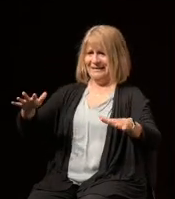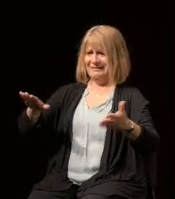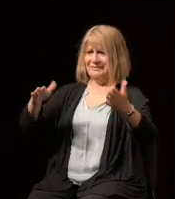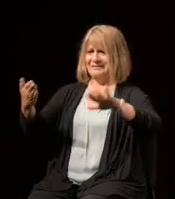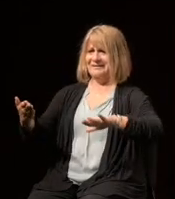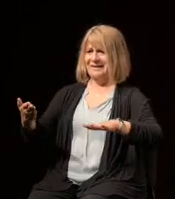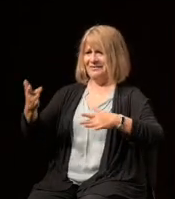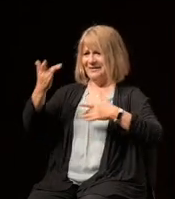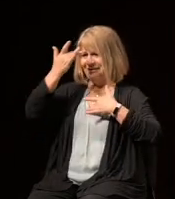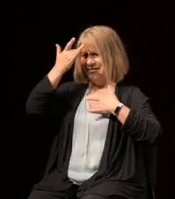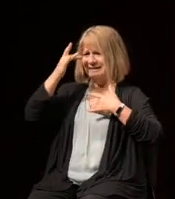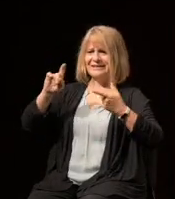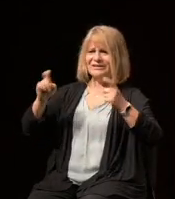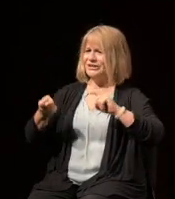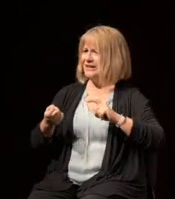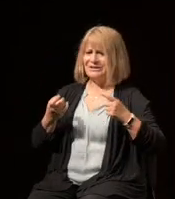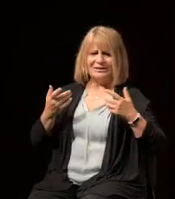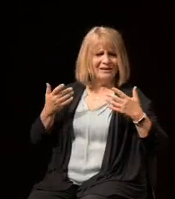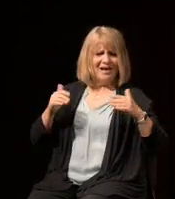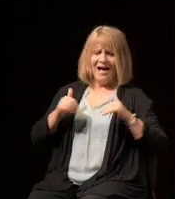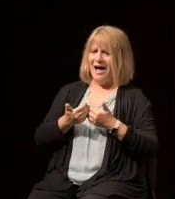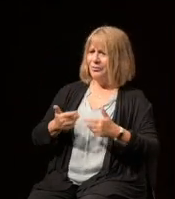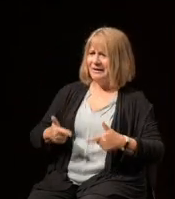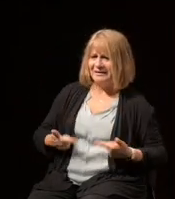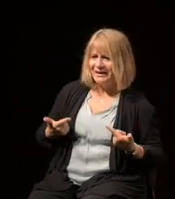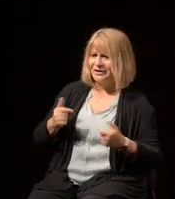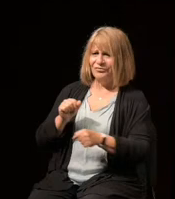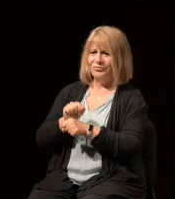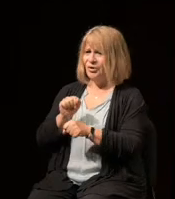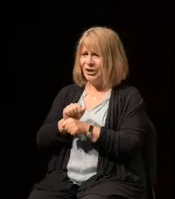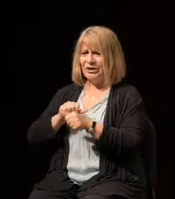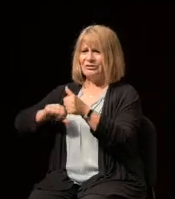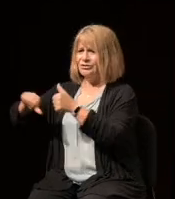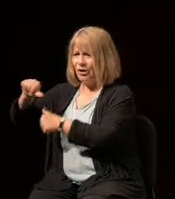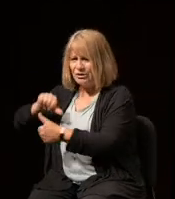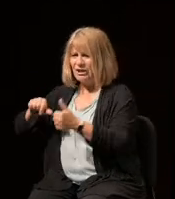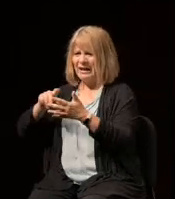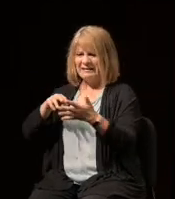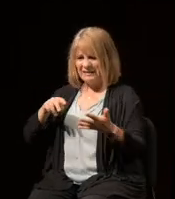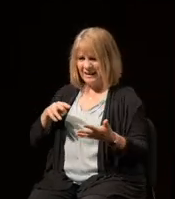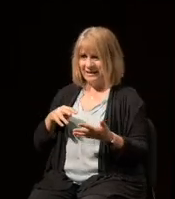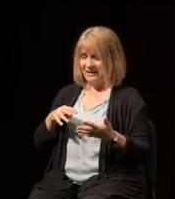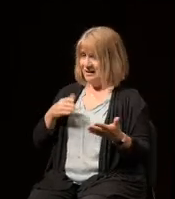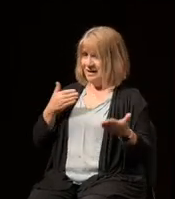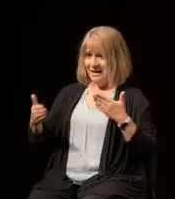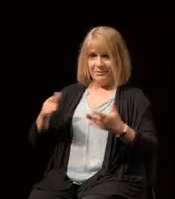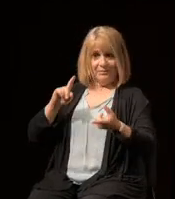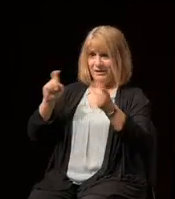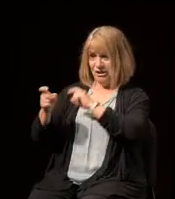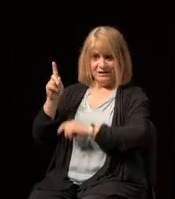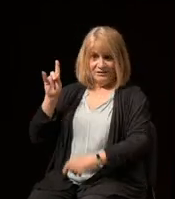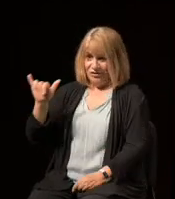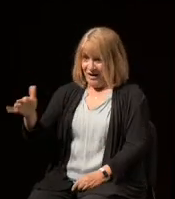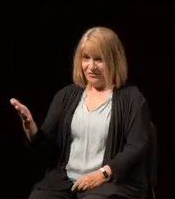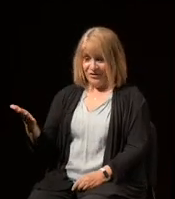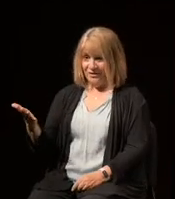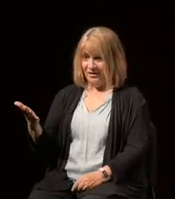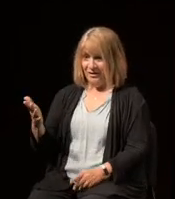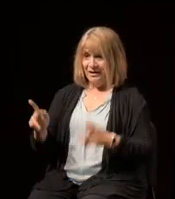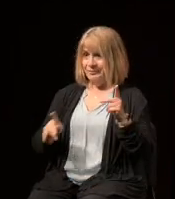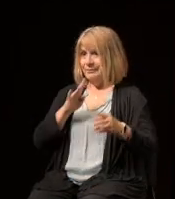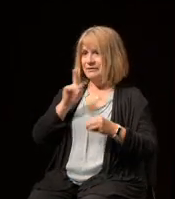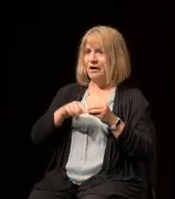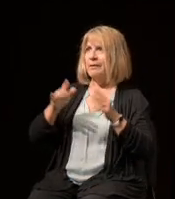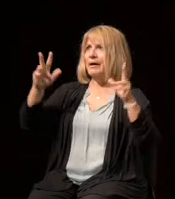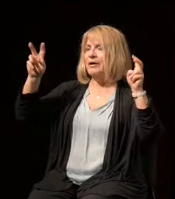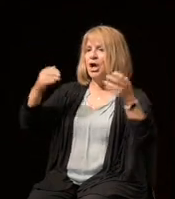way we lived, the way we work, the way we socialized, the way we studied, and perhaps change it forever. I mean, people talk about a new normal and